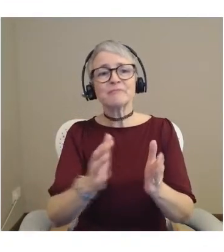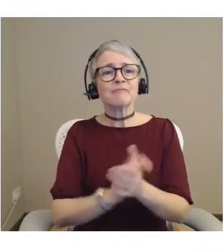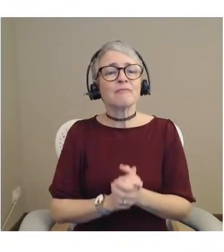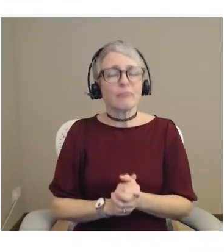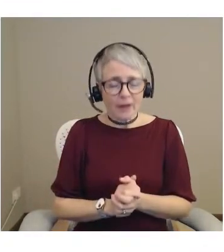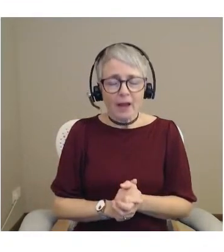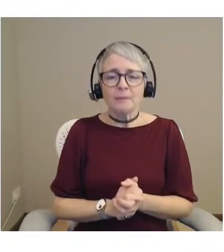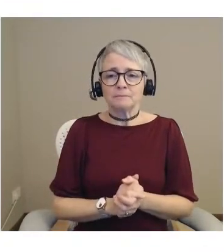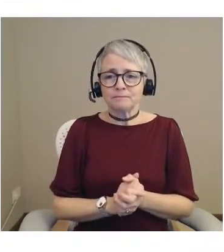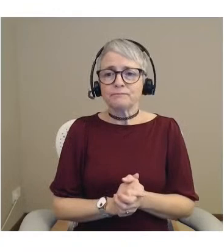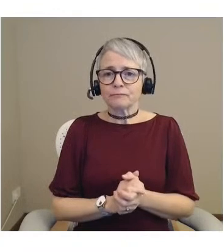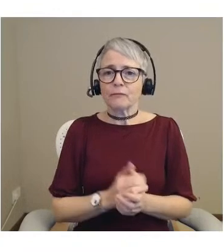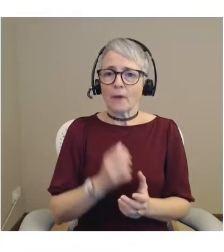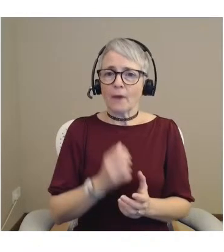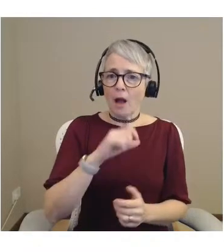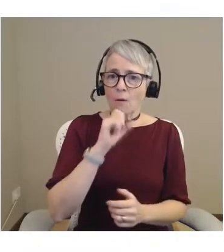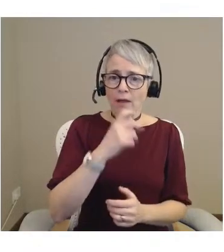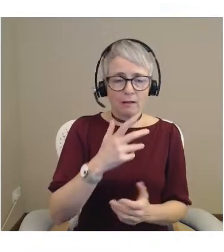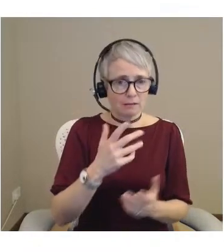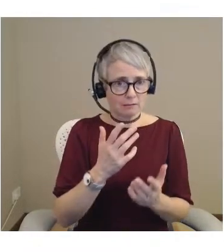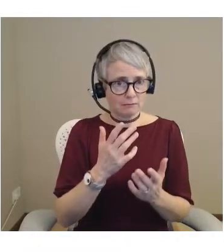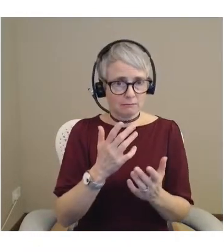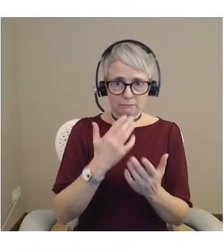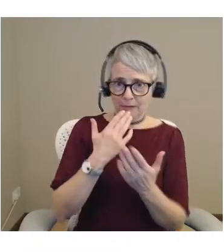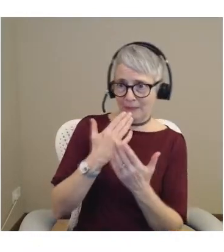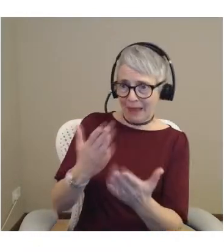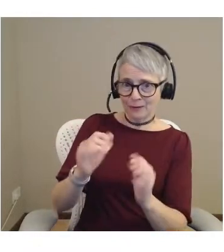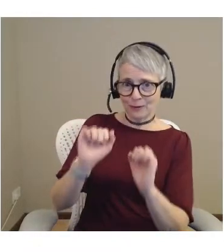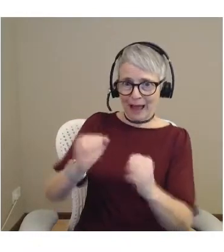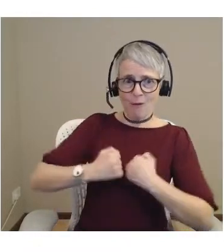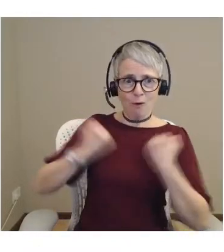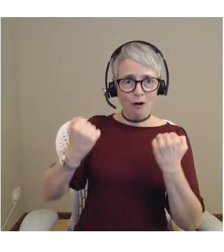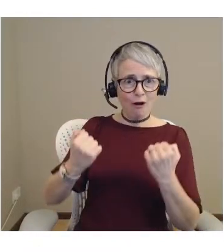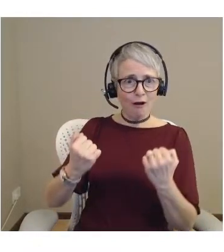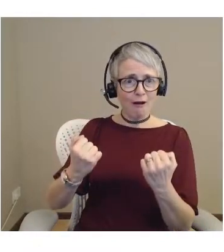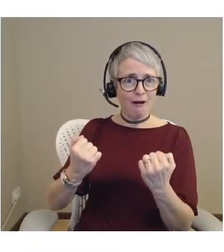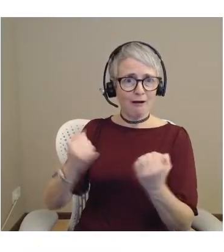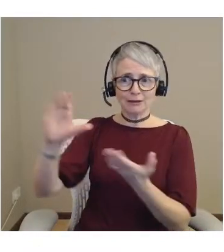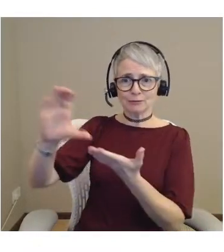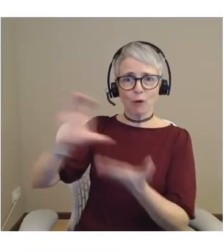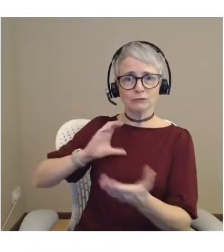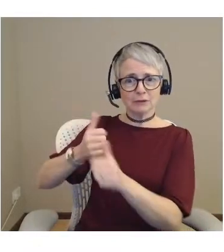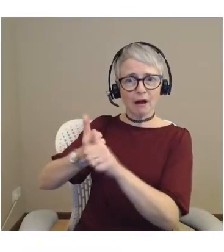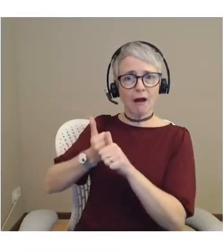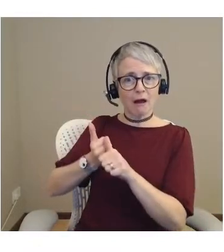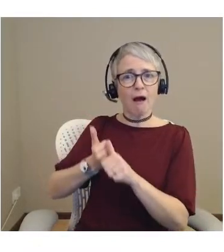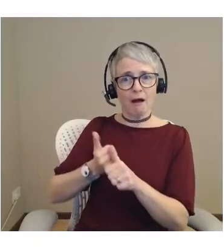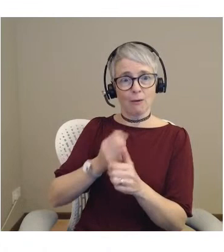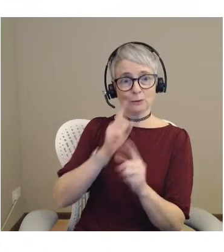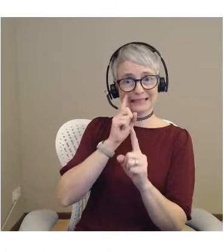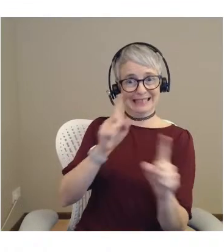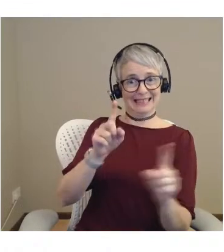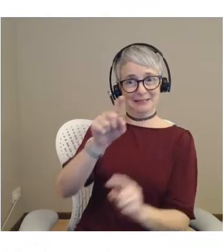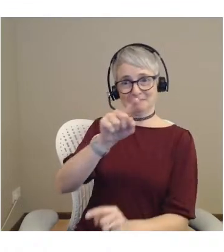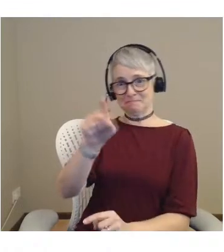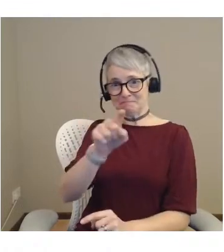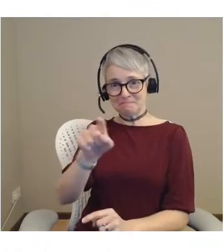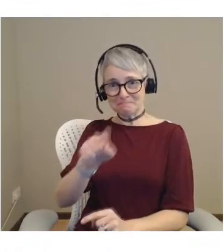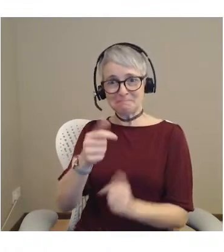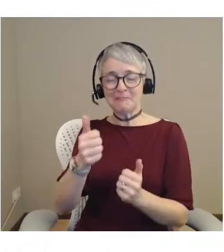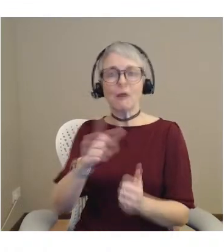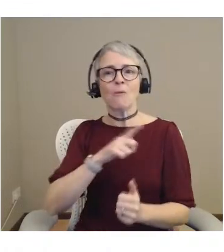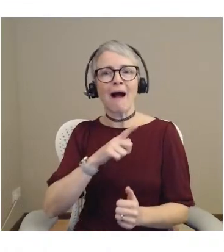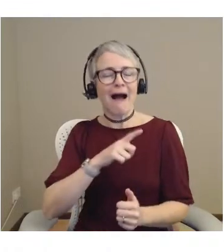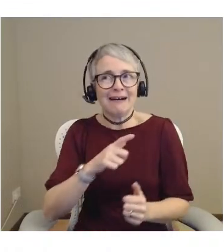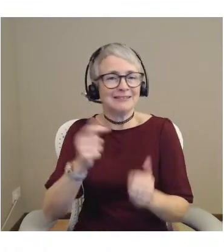thank you to the sponsors. If I can have the slides up. Thank you. So we've got, the reason I need the slide is because we've got so